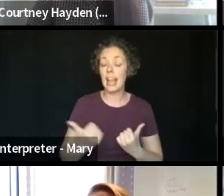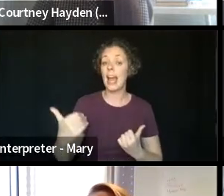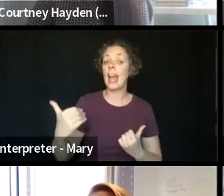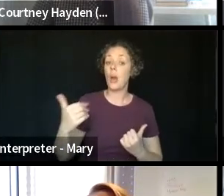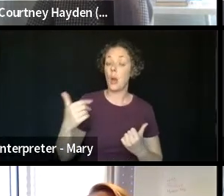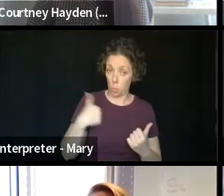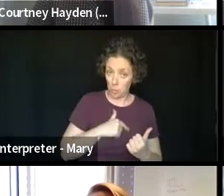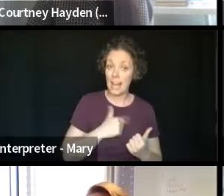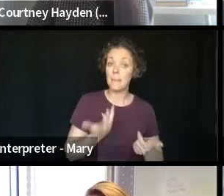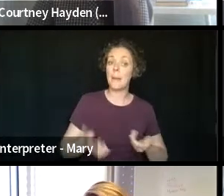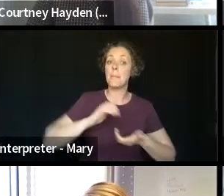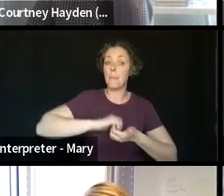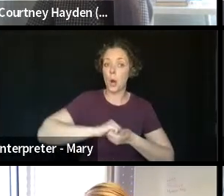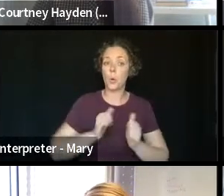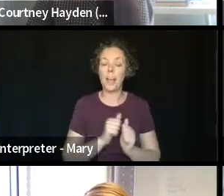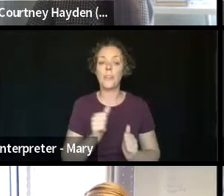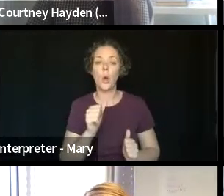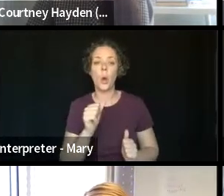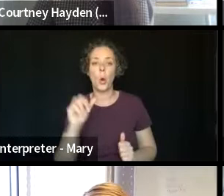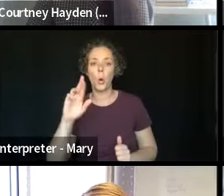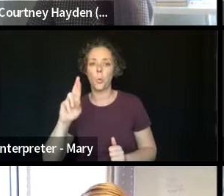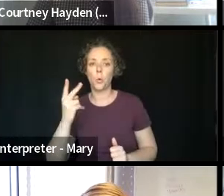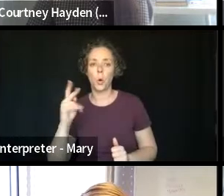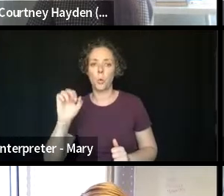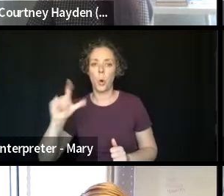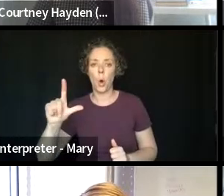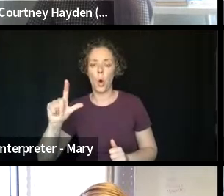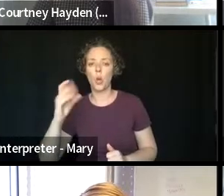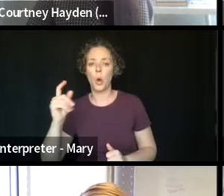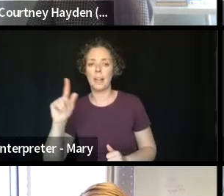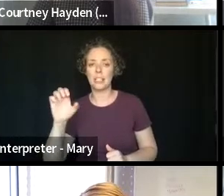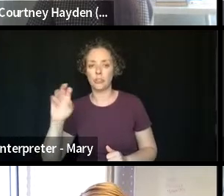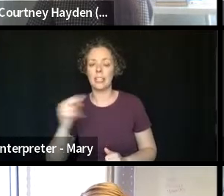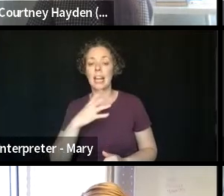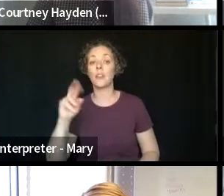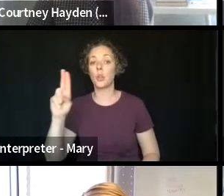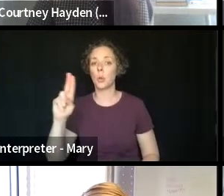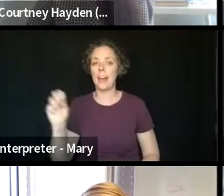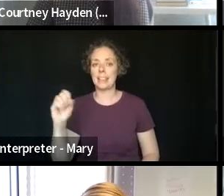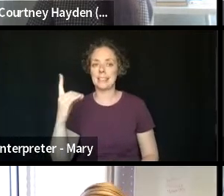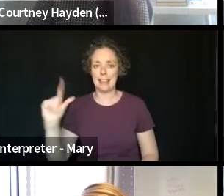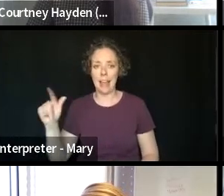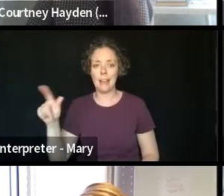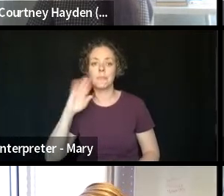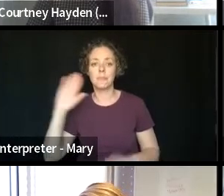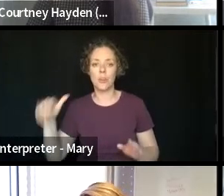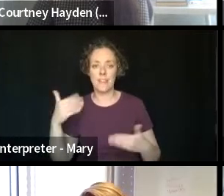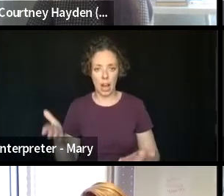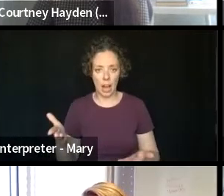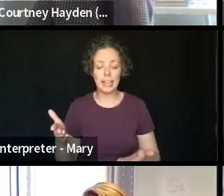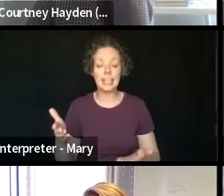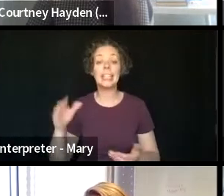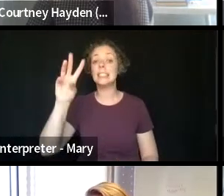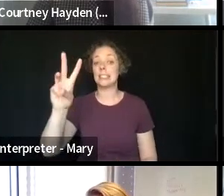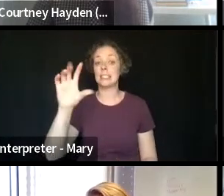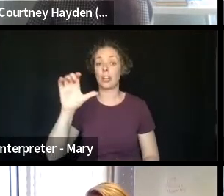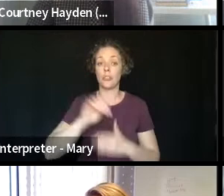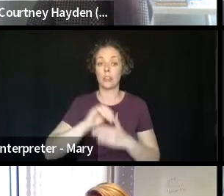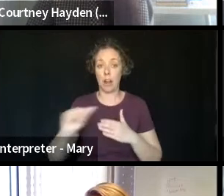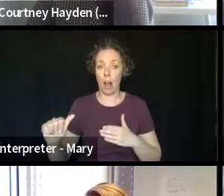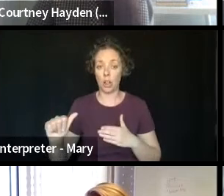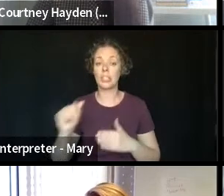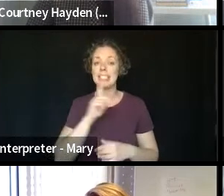able to partner with Rural Coalition, and the USDA is providing a $600